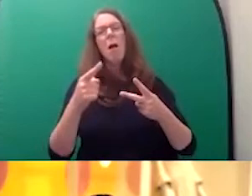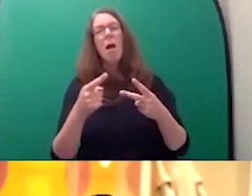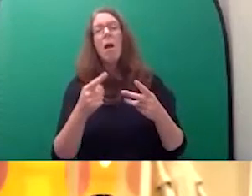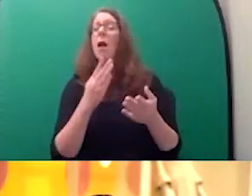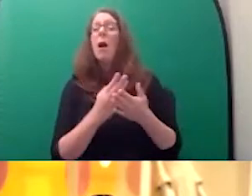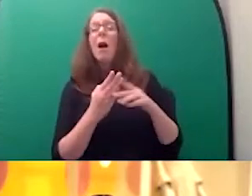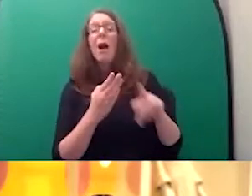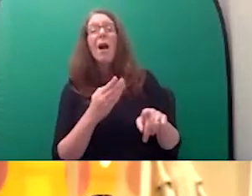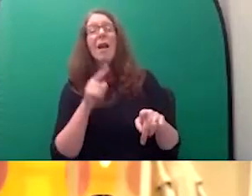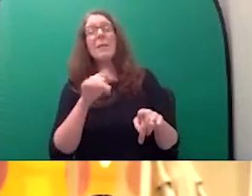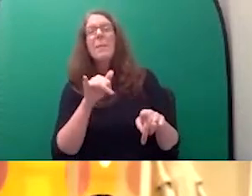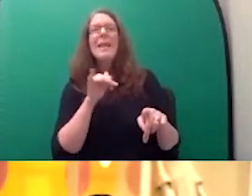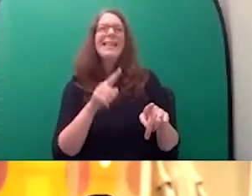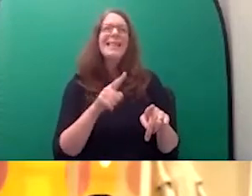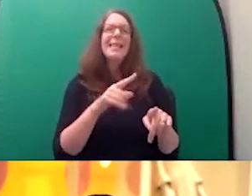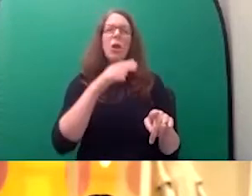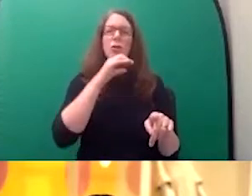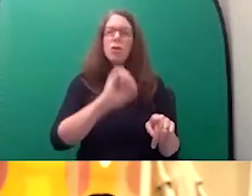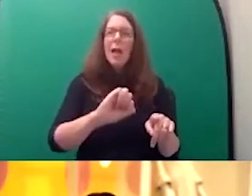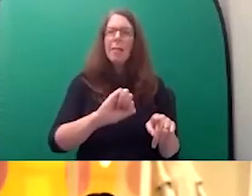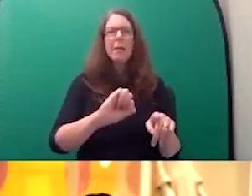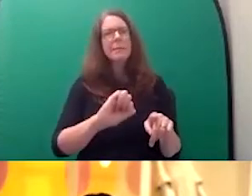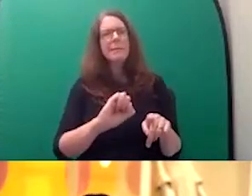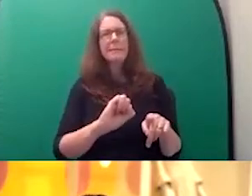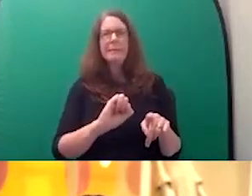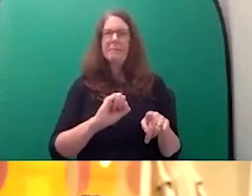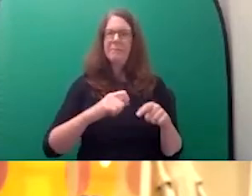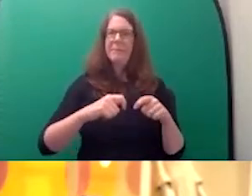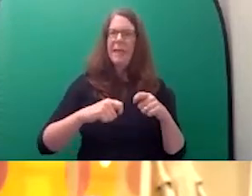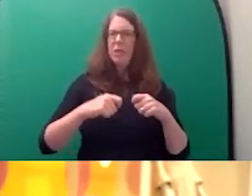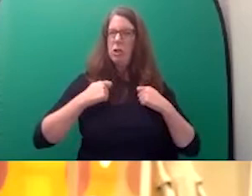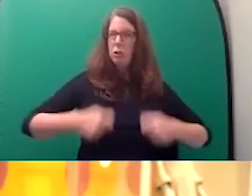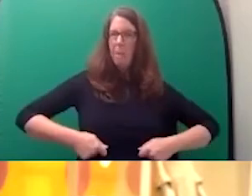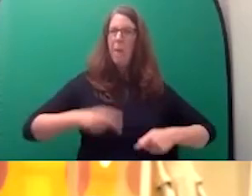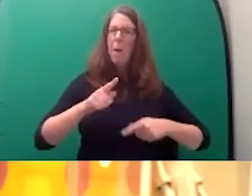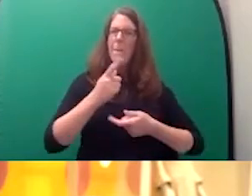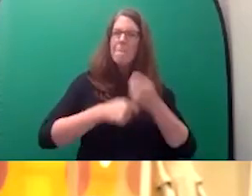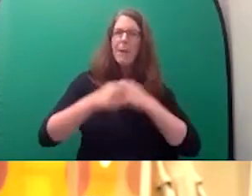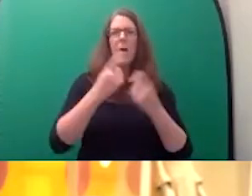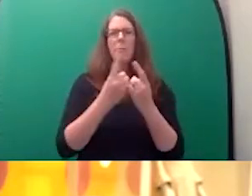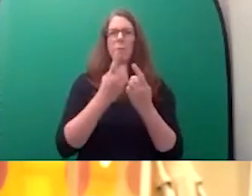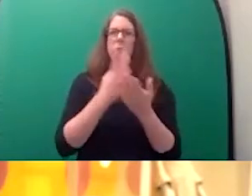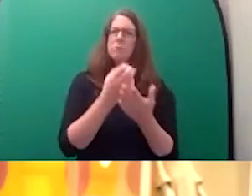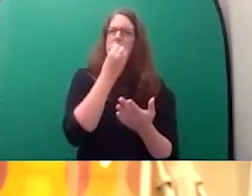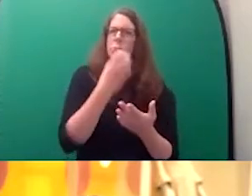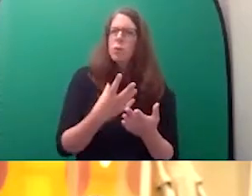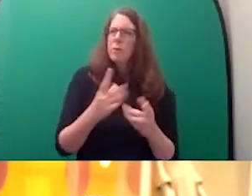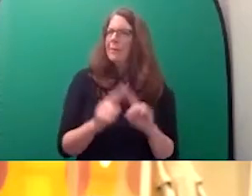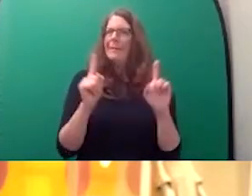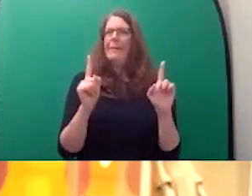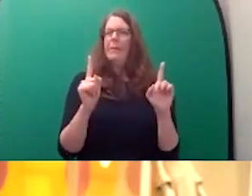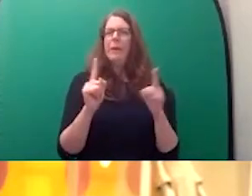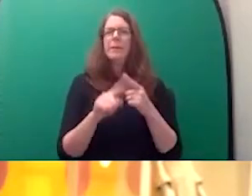fantastic Shetland hardy knit into something beautiful that is practical and gorgeous, as well as the